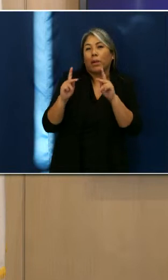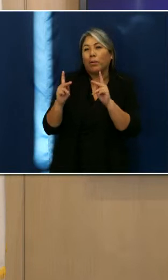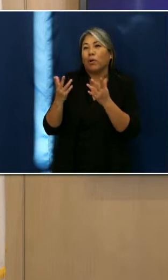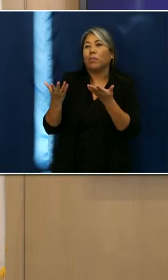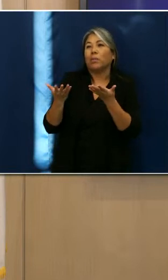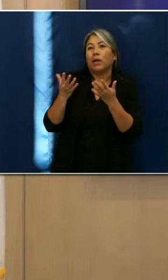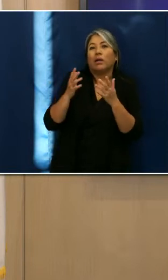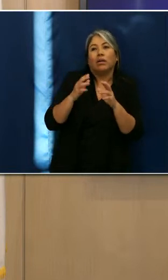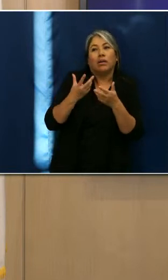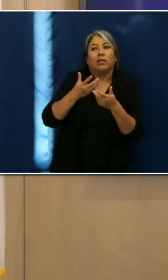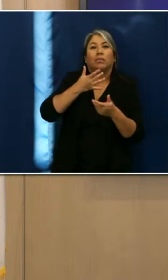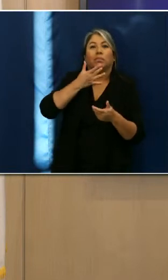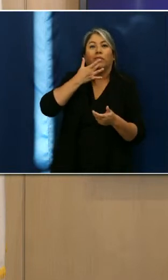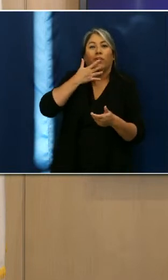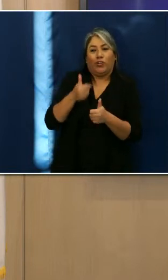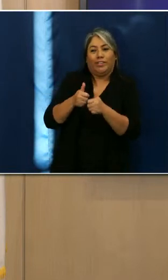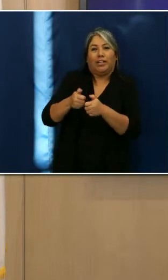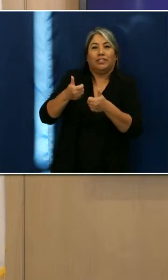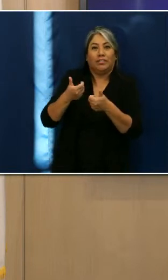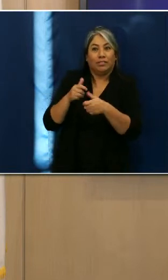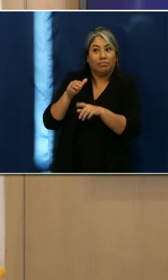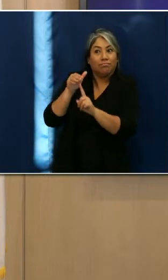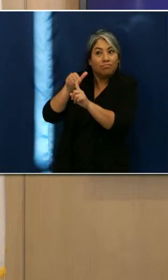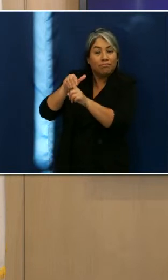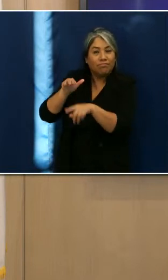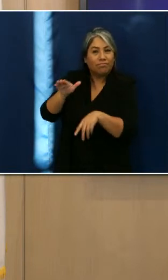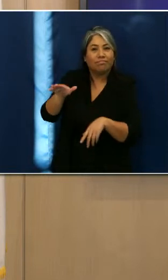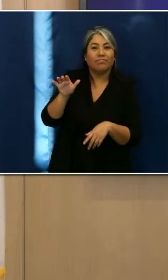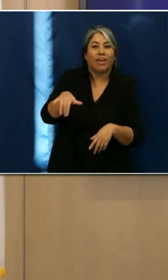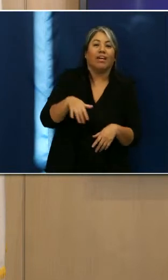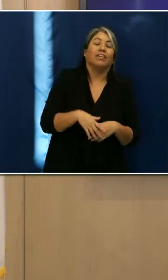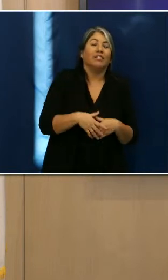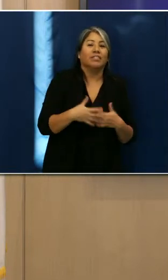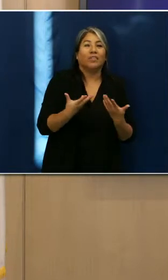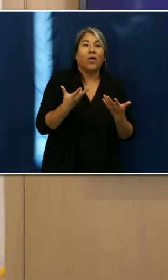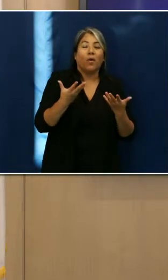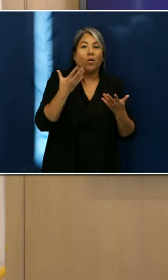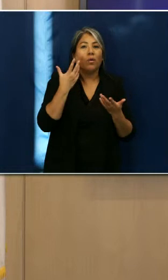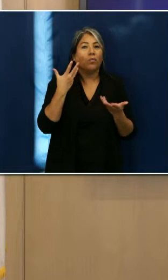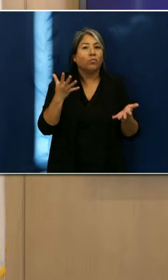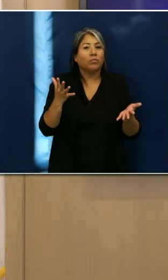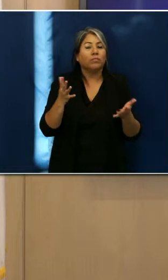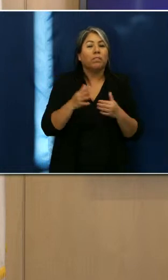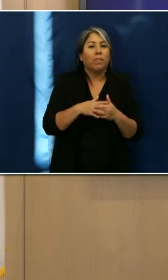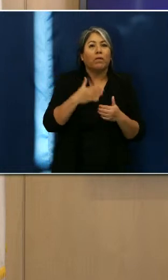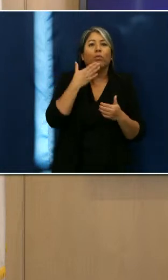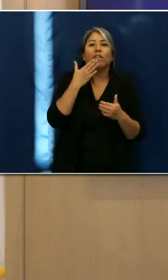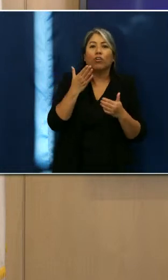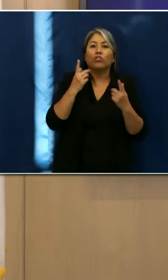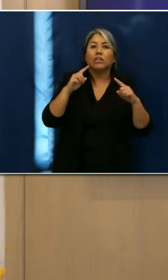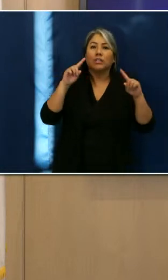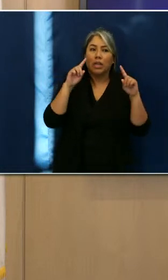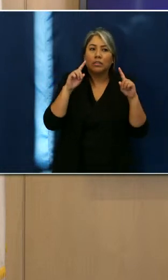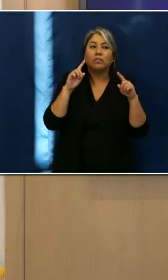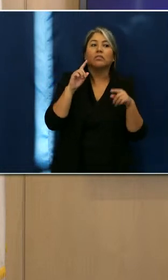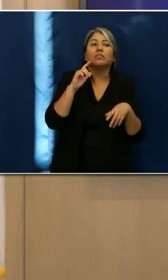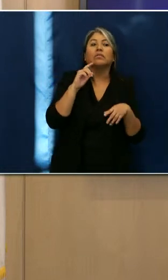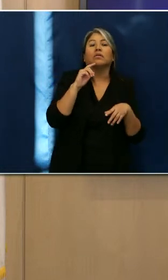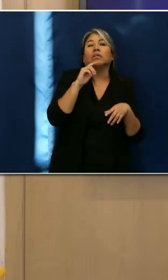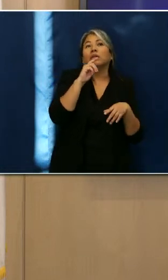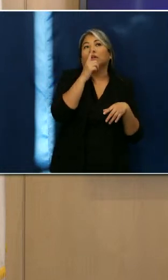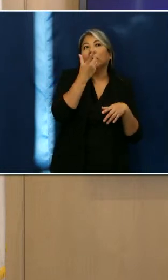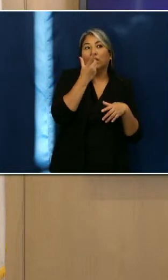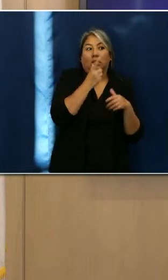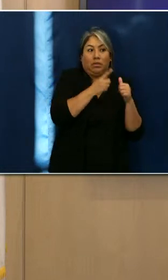to respond to technology can get those reminders. But we had very good success both with